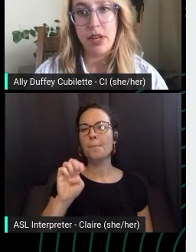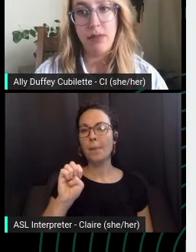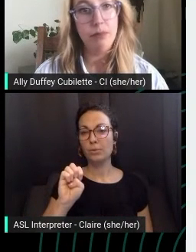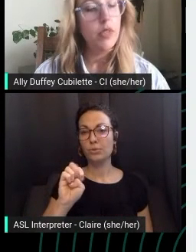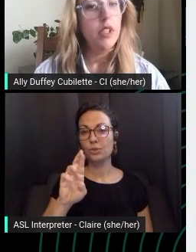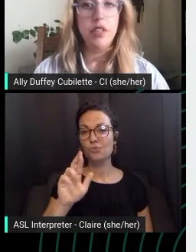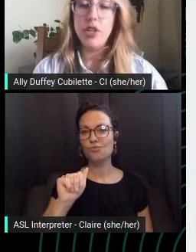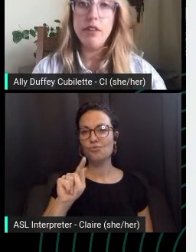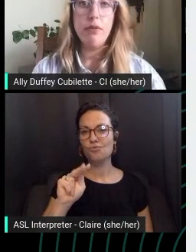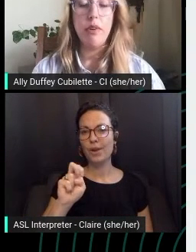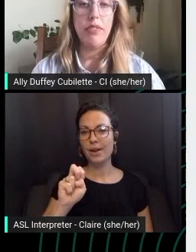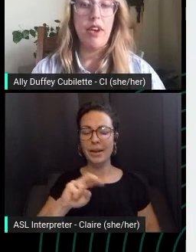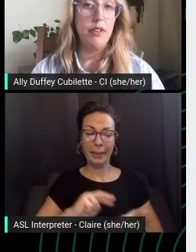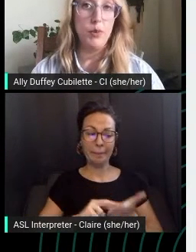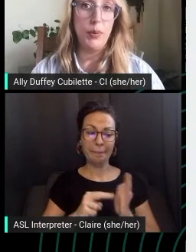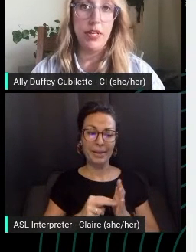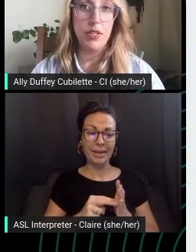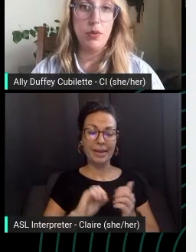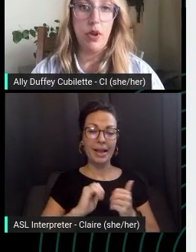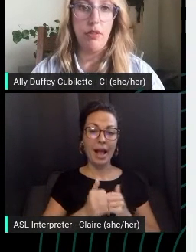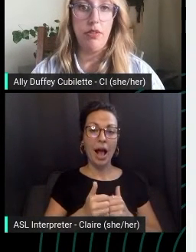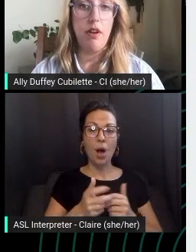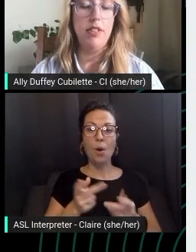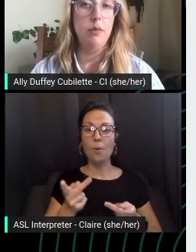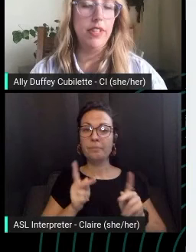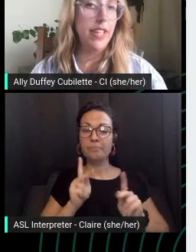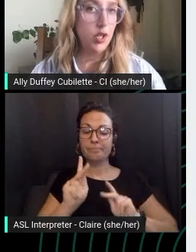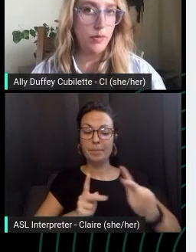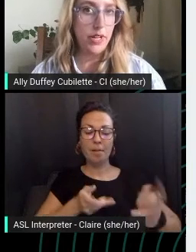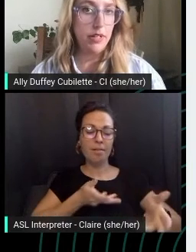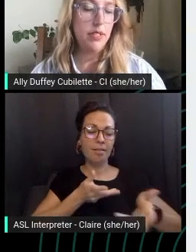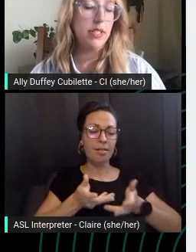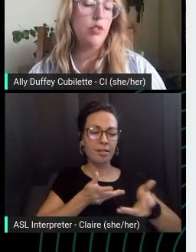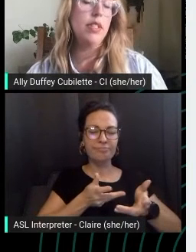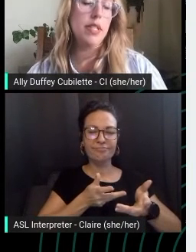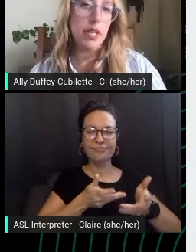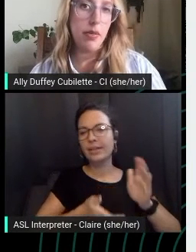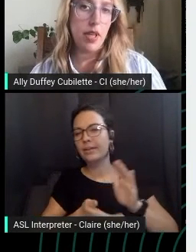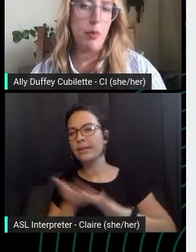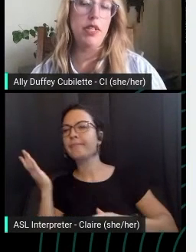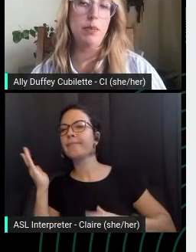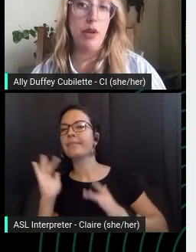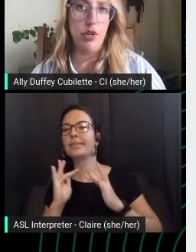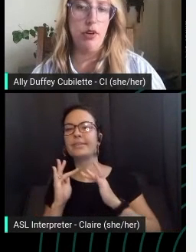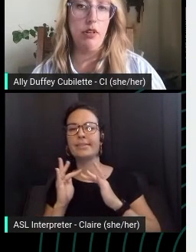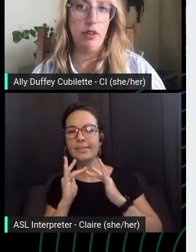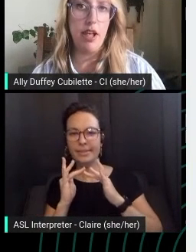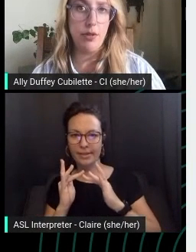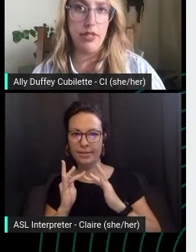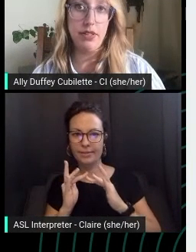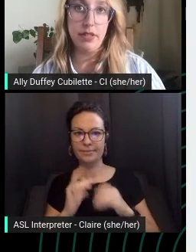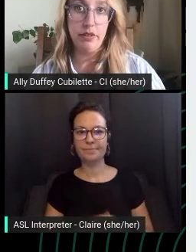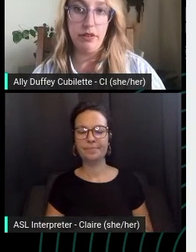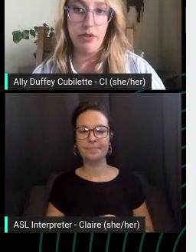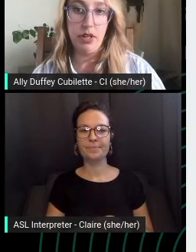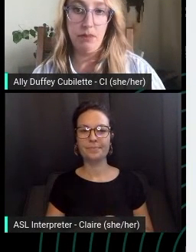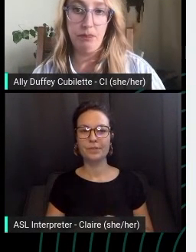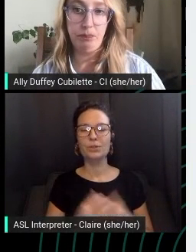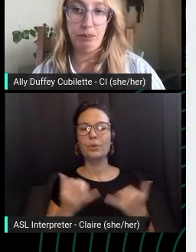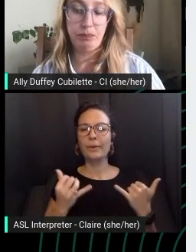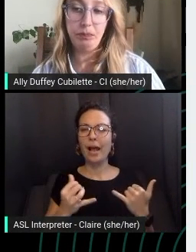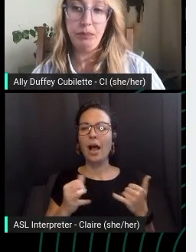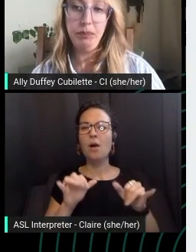the site. In GA4, that is replaced with the concept of engagement rate. It's essentially the same thing, but it's measured and calculated slightly